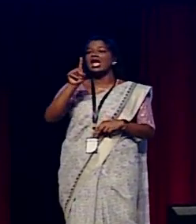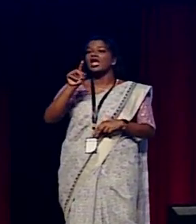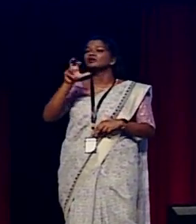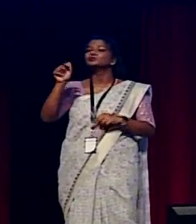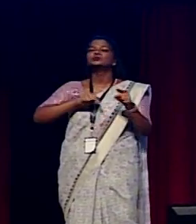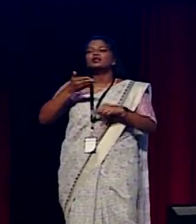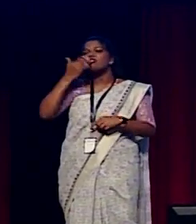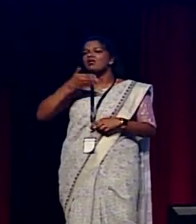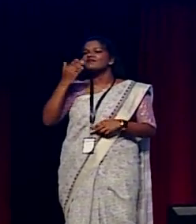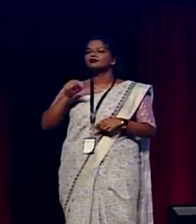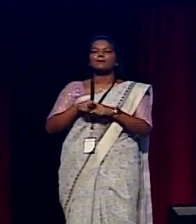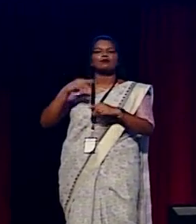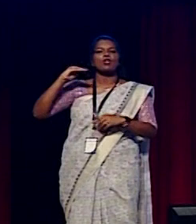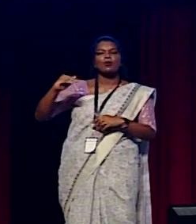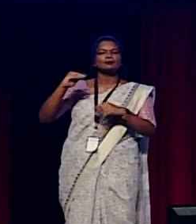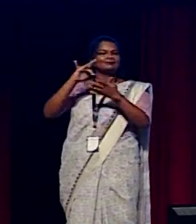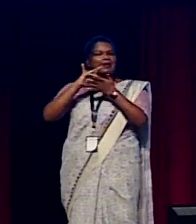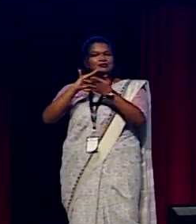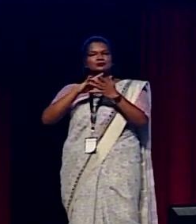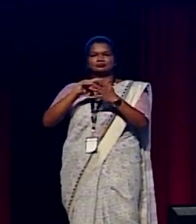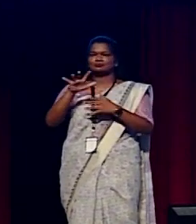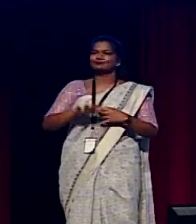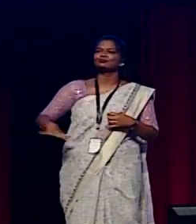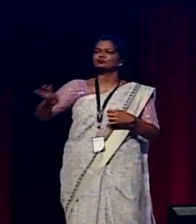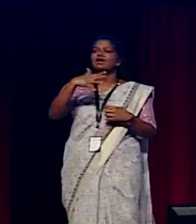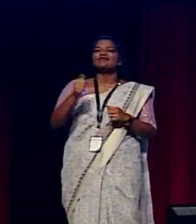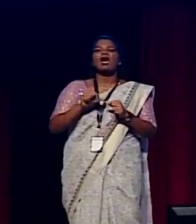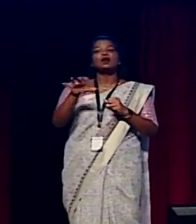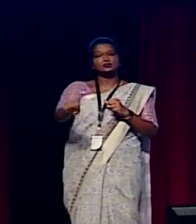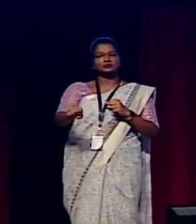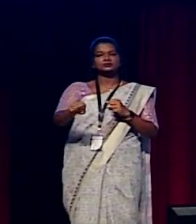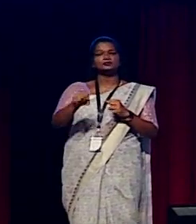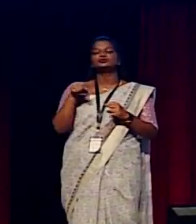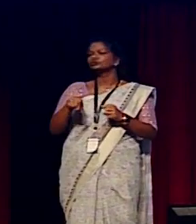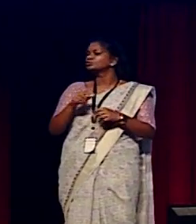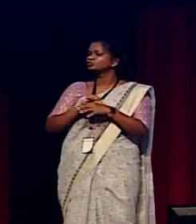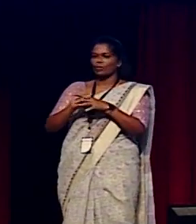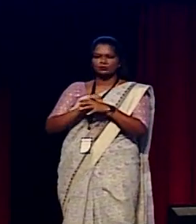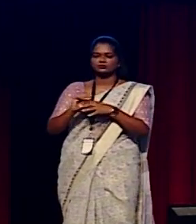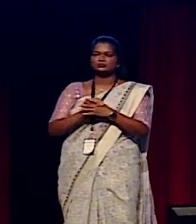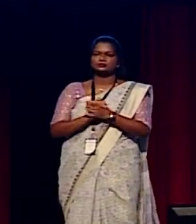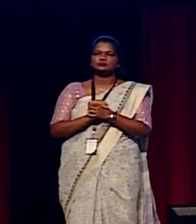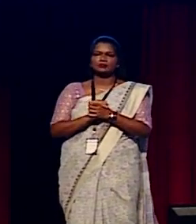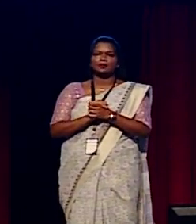80% living in the low and middle income countries have access to prosthetic services.